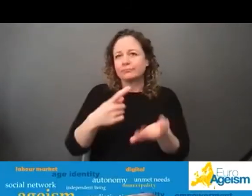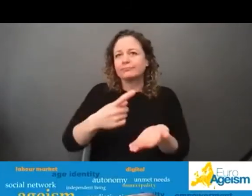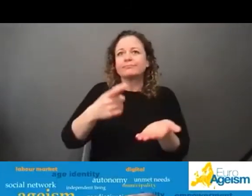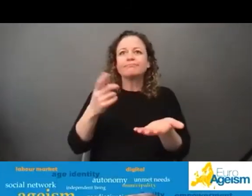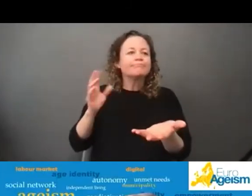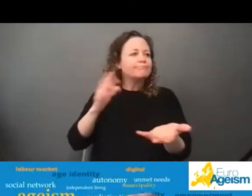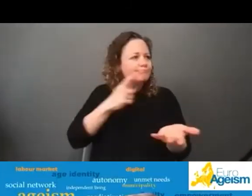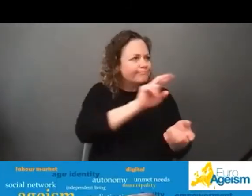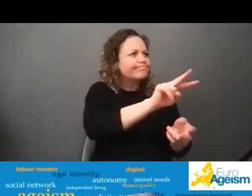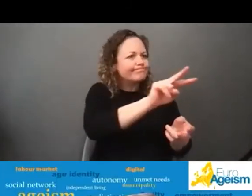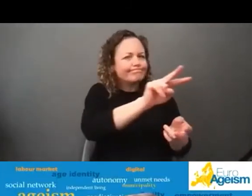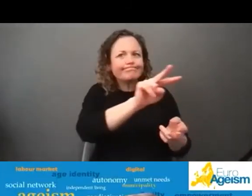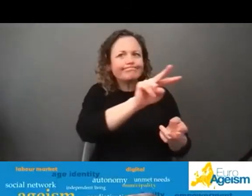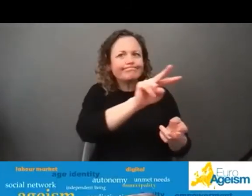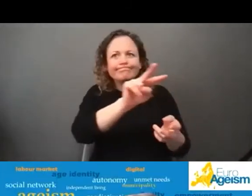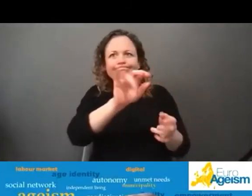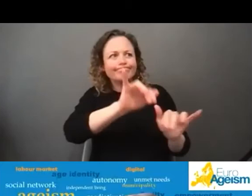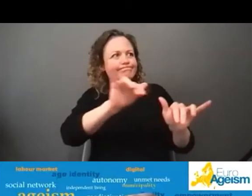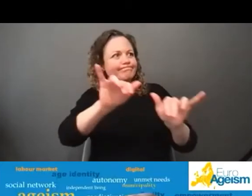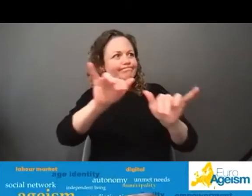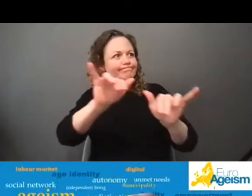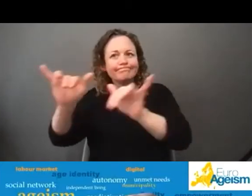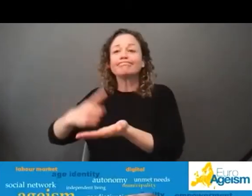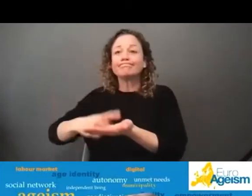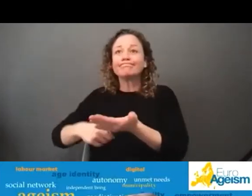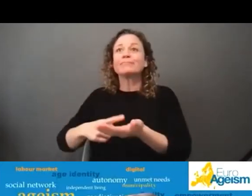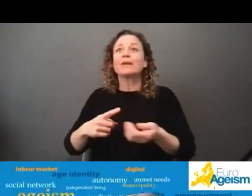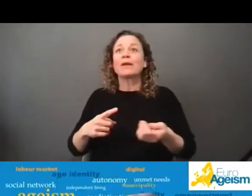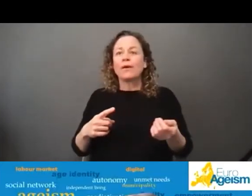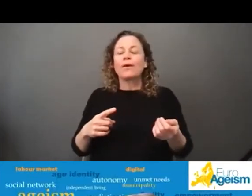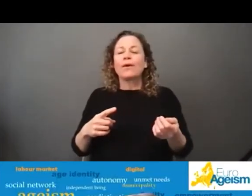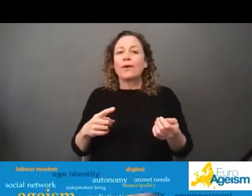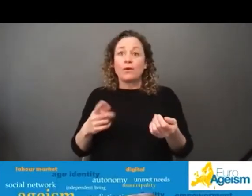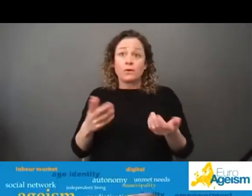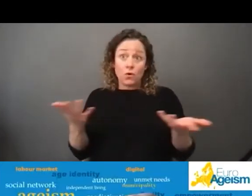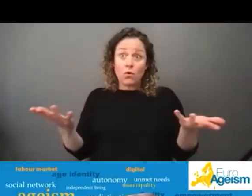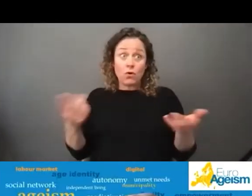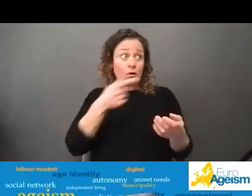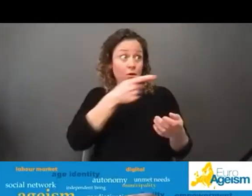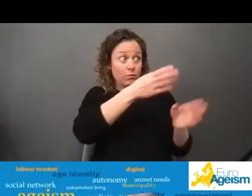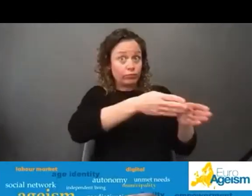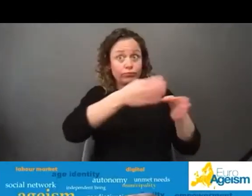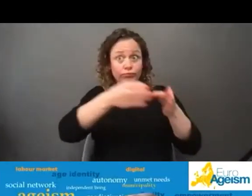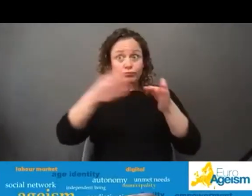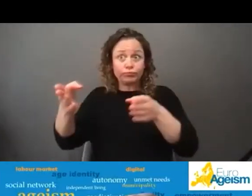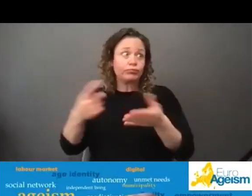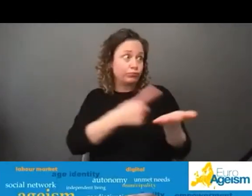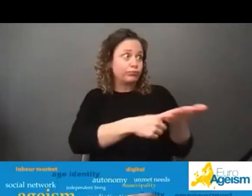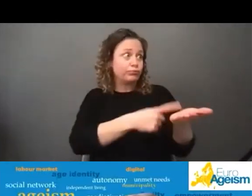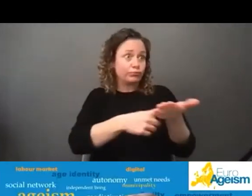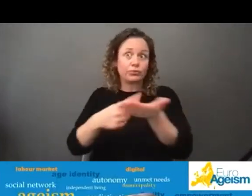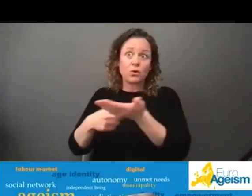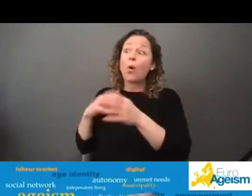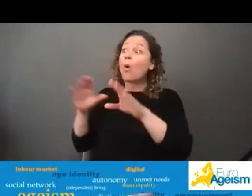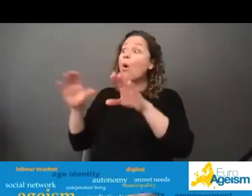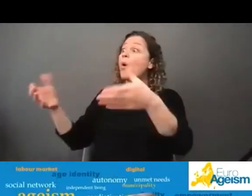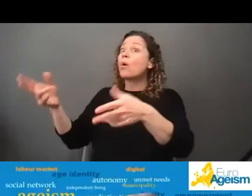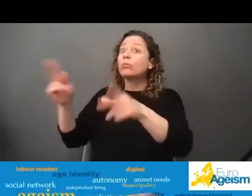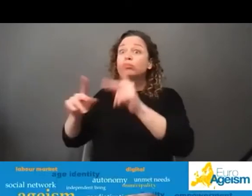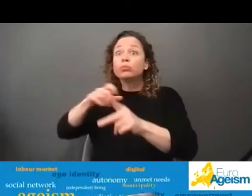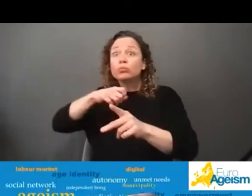far. We've had guest speakers who very clearly showed the impact of ageism, and it's wonderful